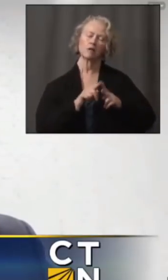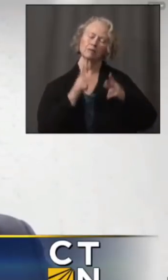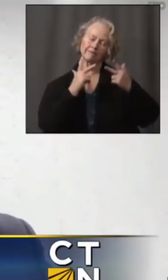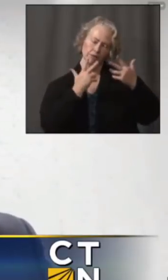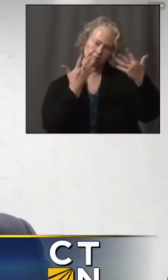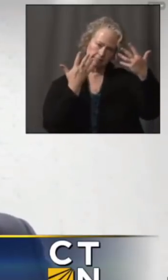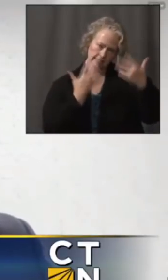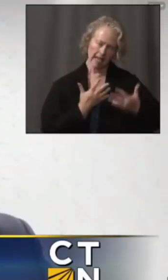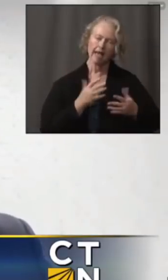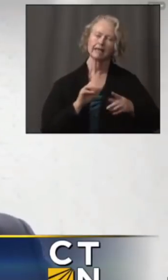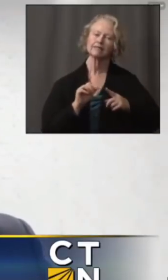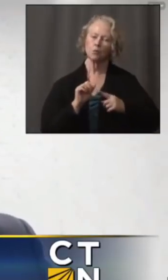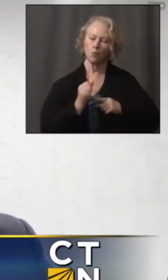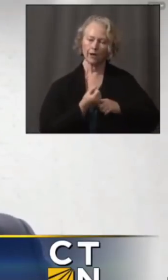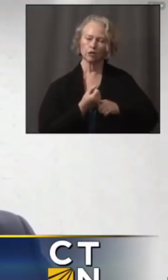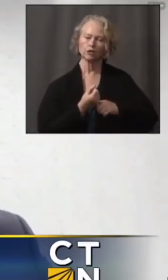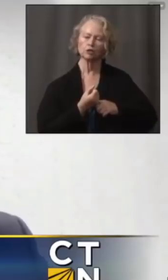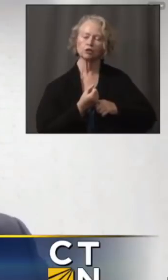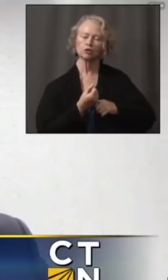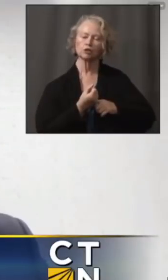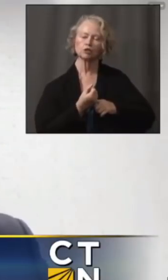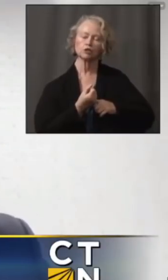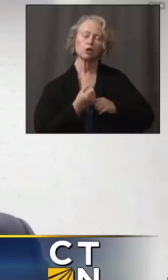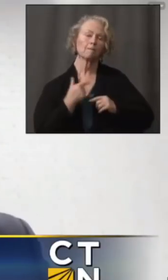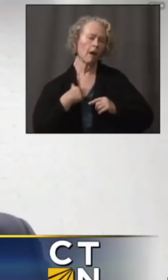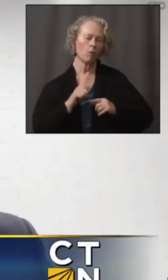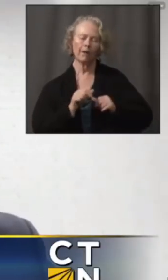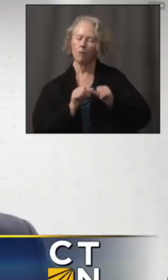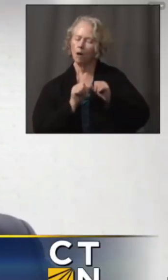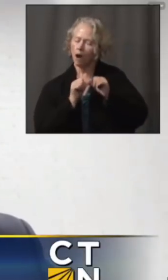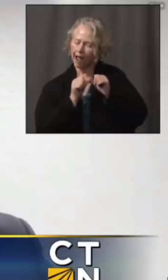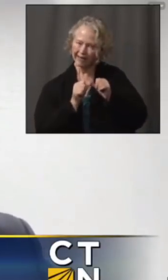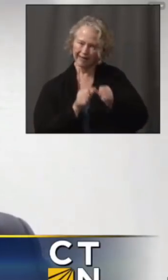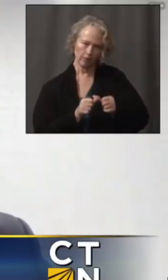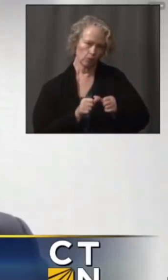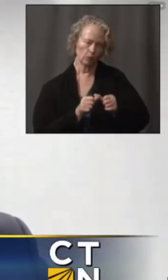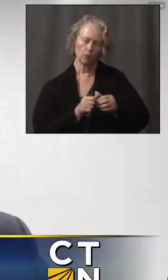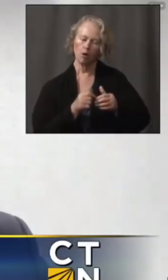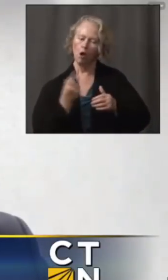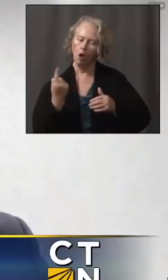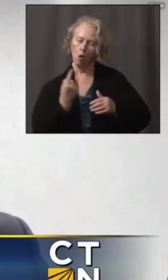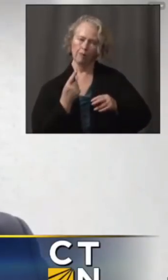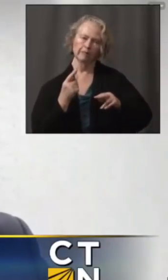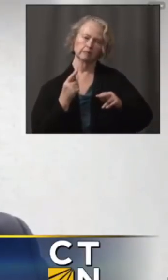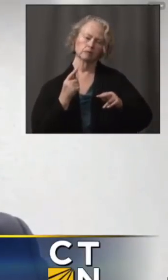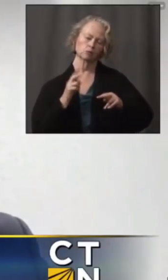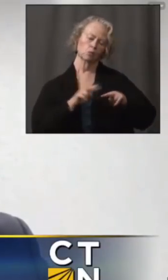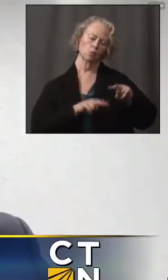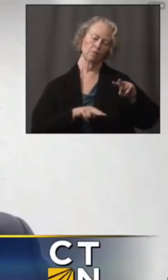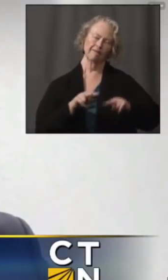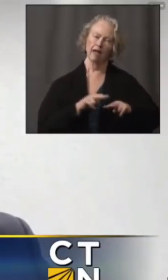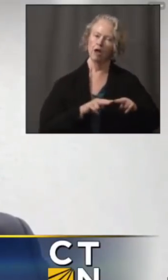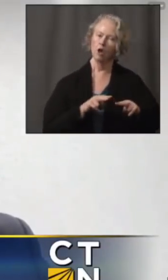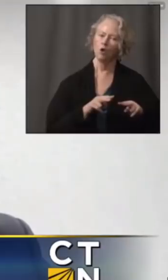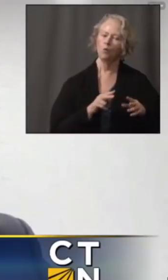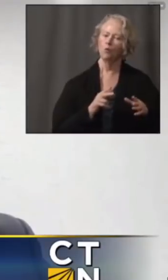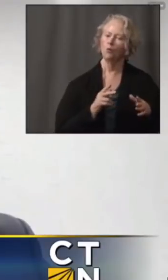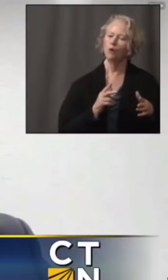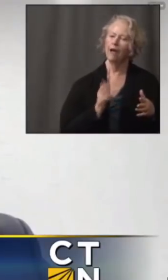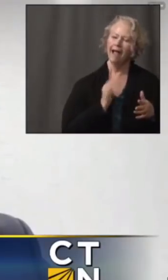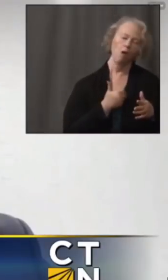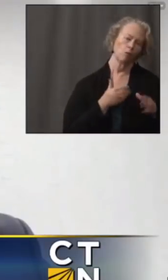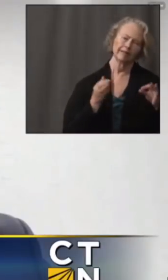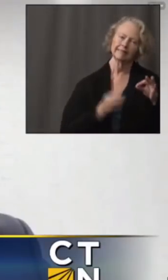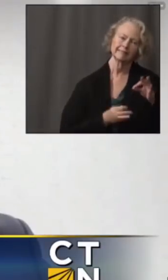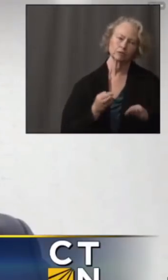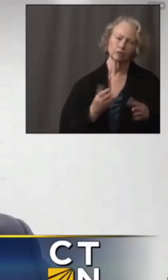situation. But one of the things that we will continue to do going forward is evaluate all of those related decisions going